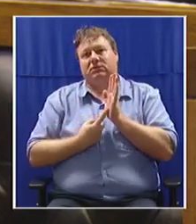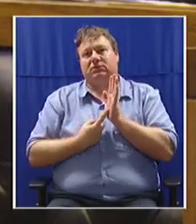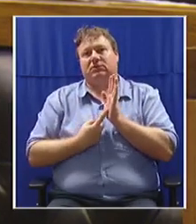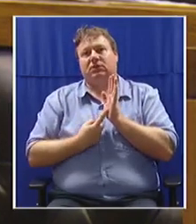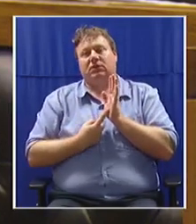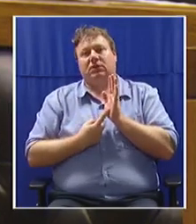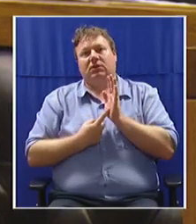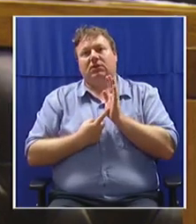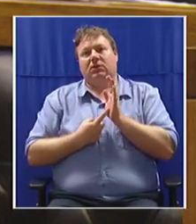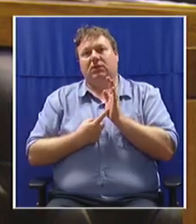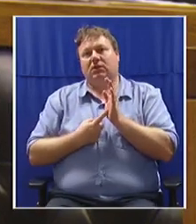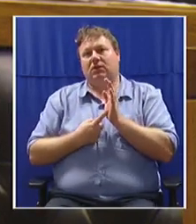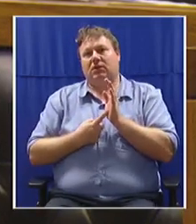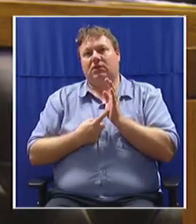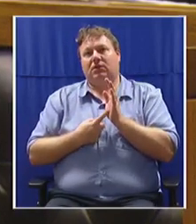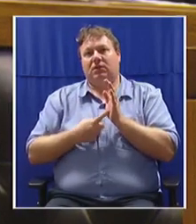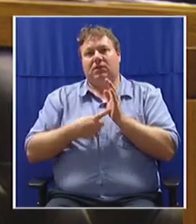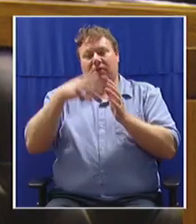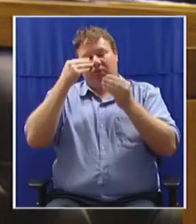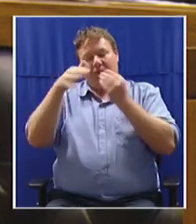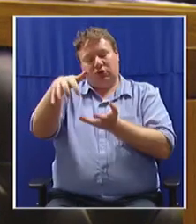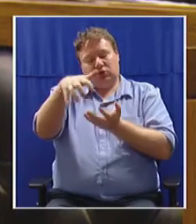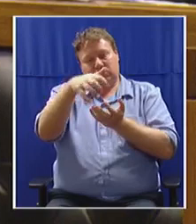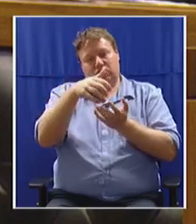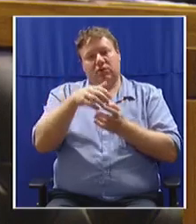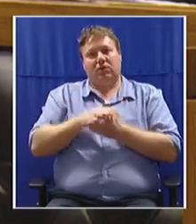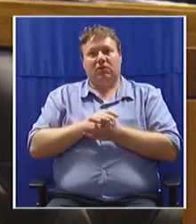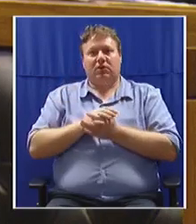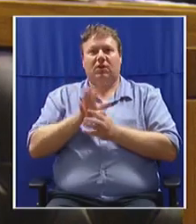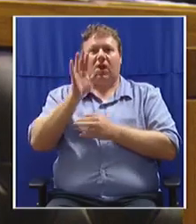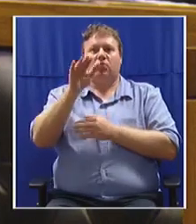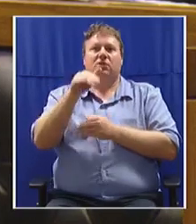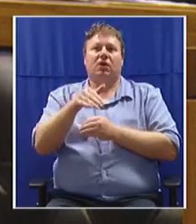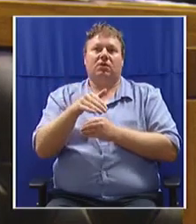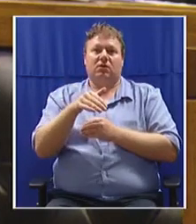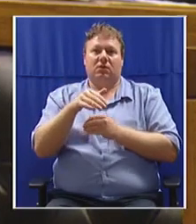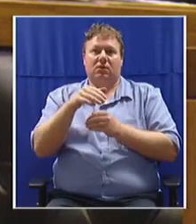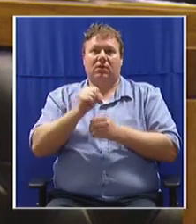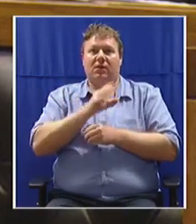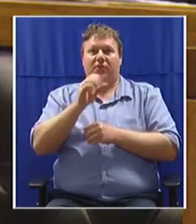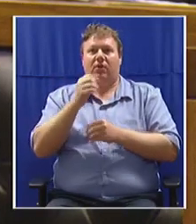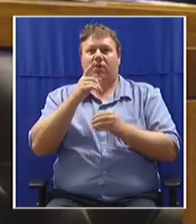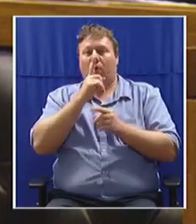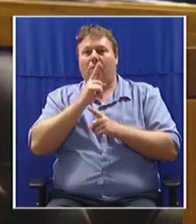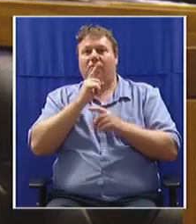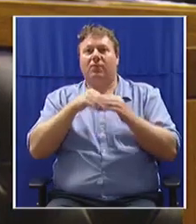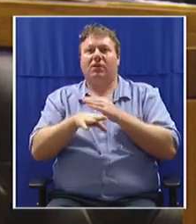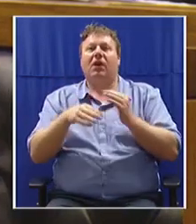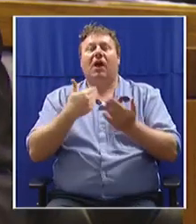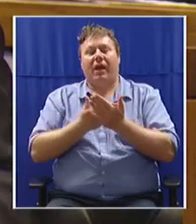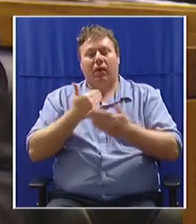intelligence outside the Republic in a covert manner. I can proceed and proceed.